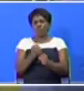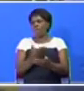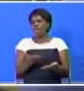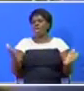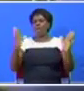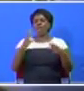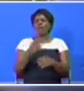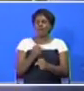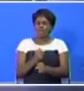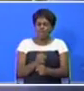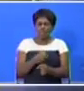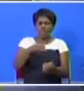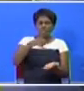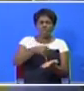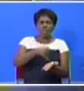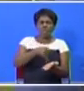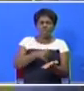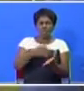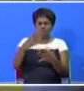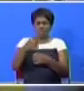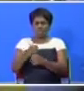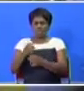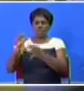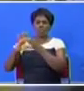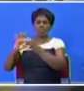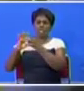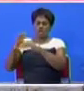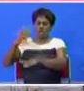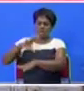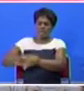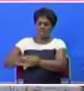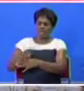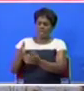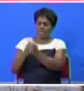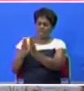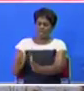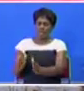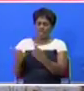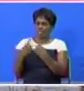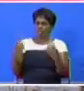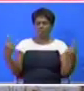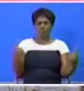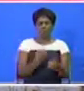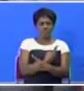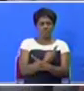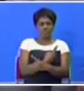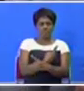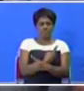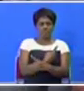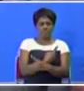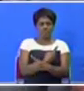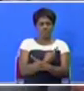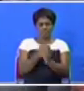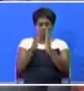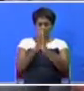anyone, including the firms which belong to the NASA principals. But speaking separately in Nairobi,